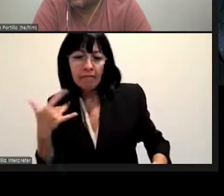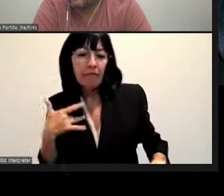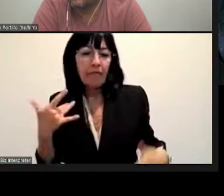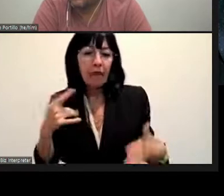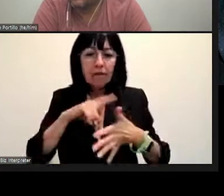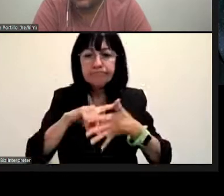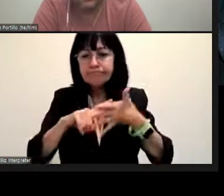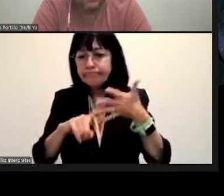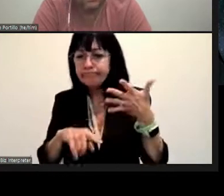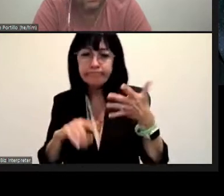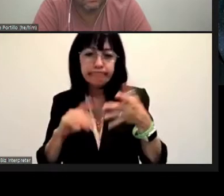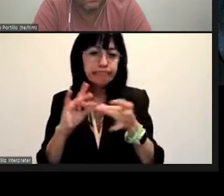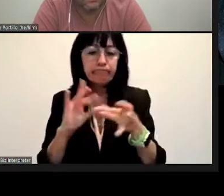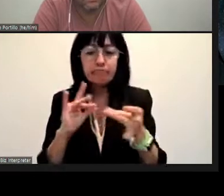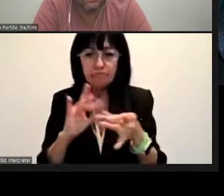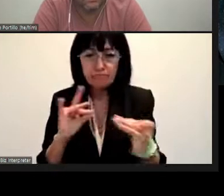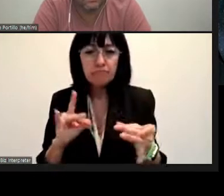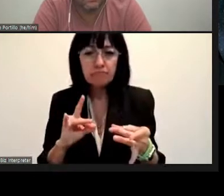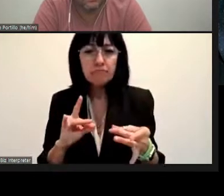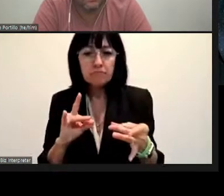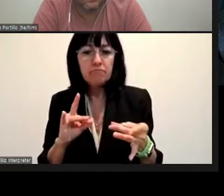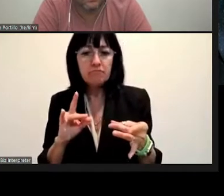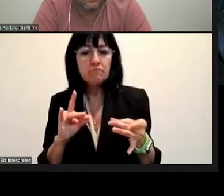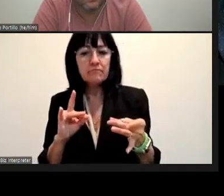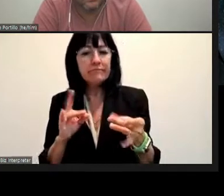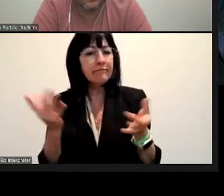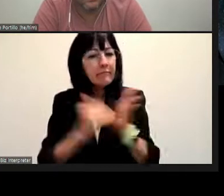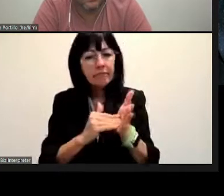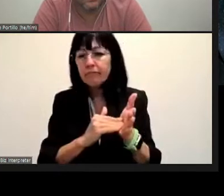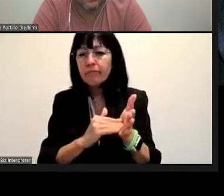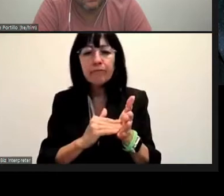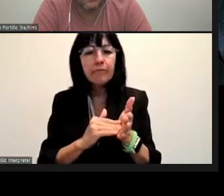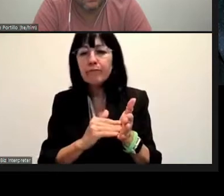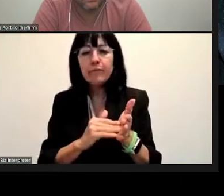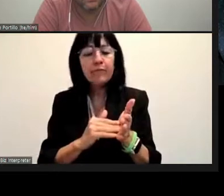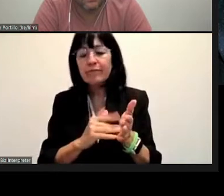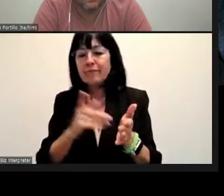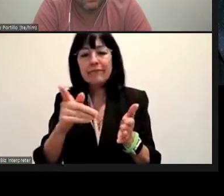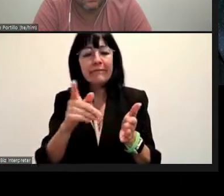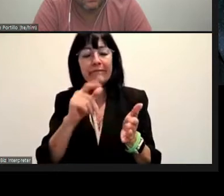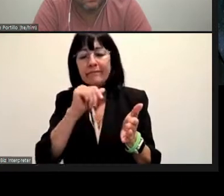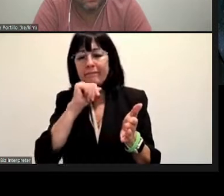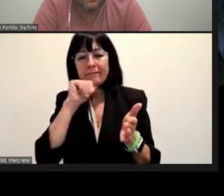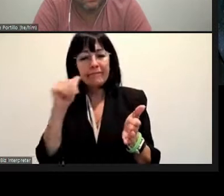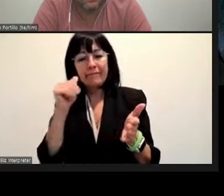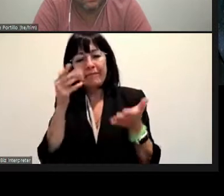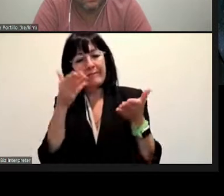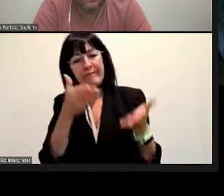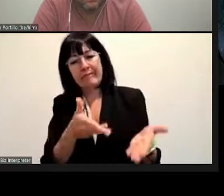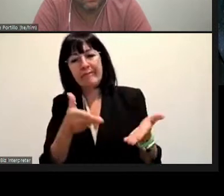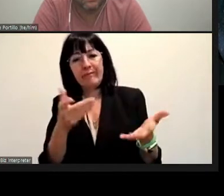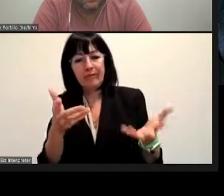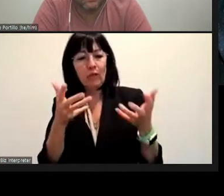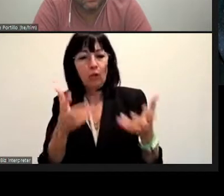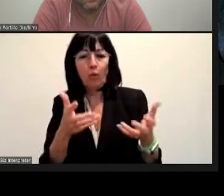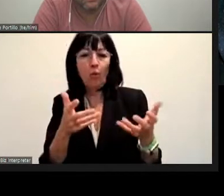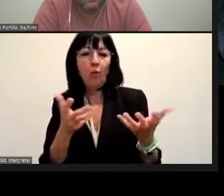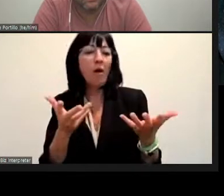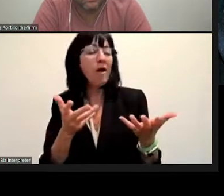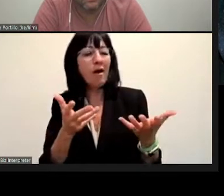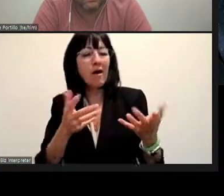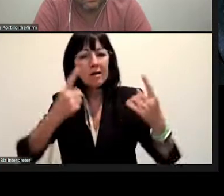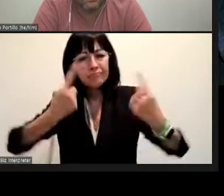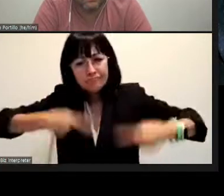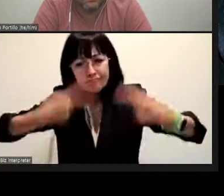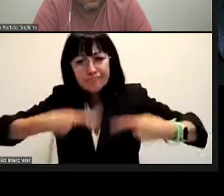the ways in which to, because again, you don't want to, you're not here to start a fight. You're not here to have someone be like, oh my God, I look so fat. And like, be